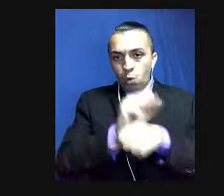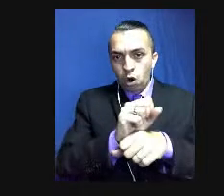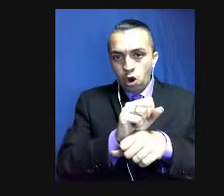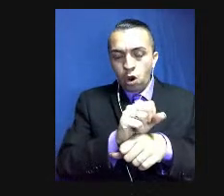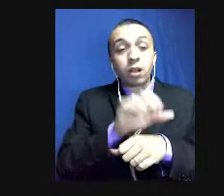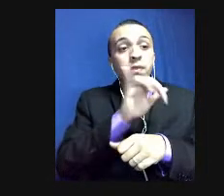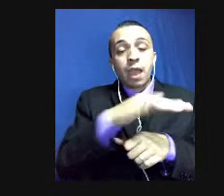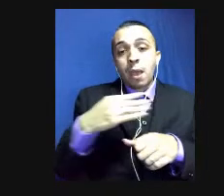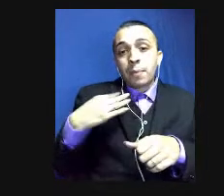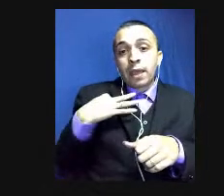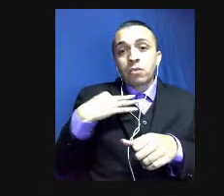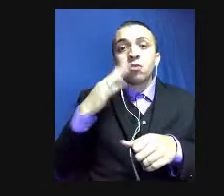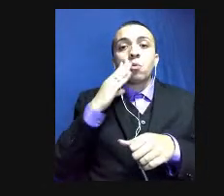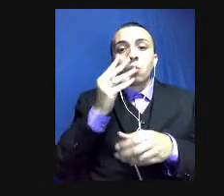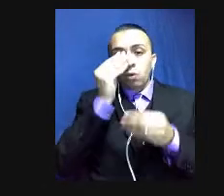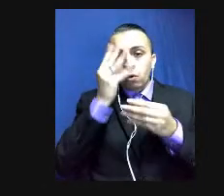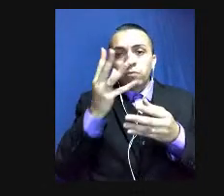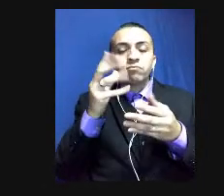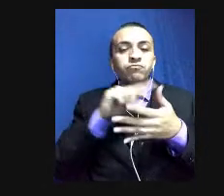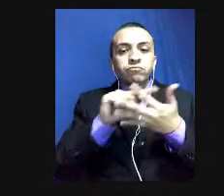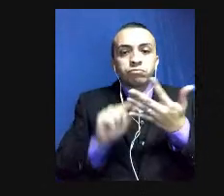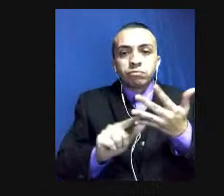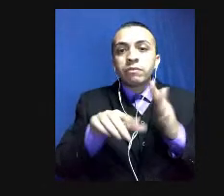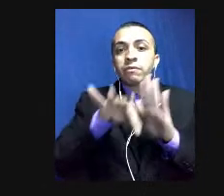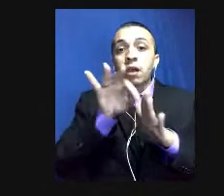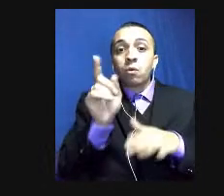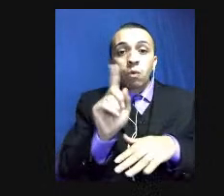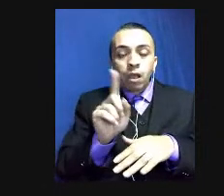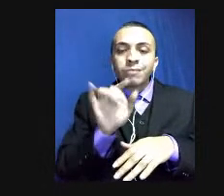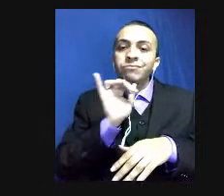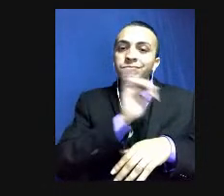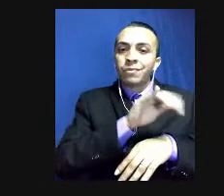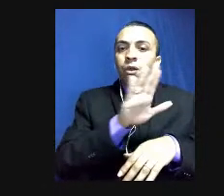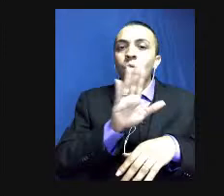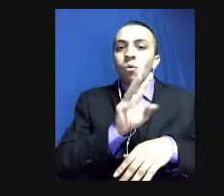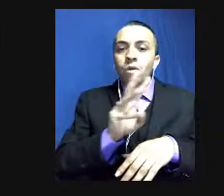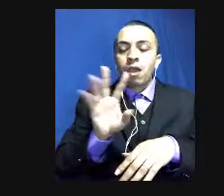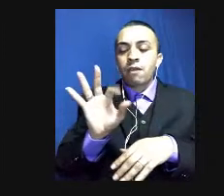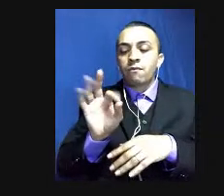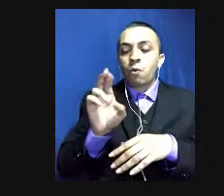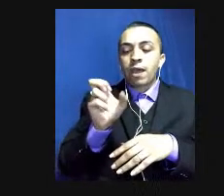removal information can be found also at